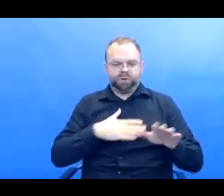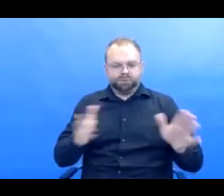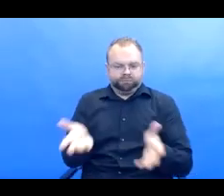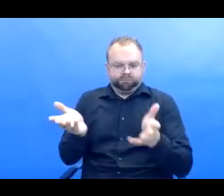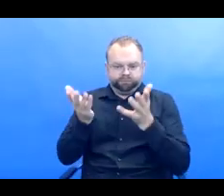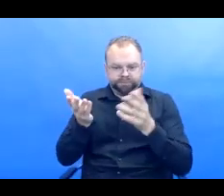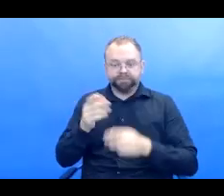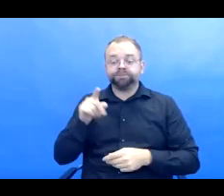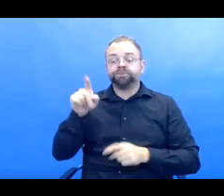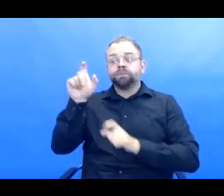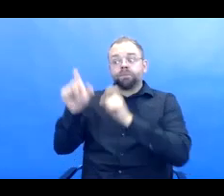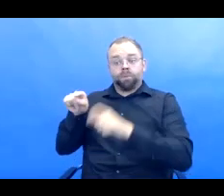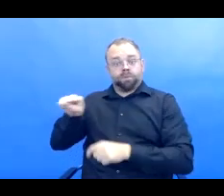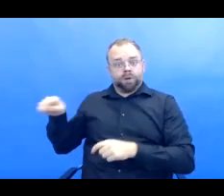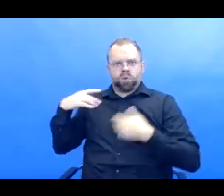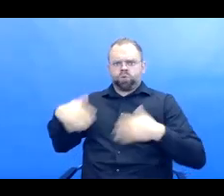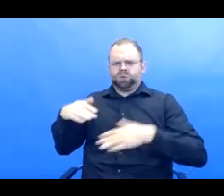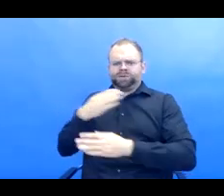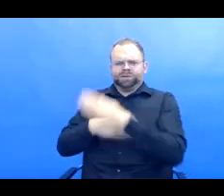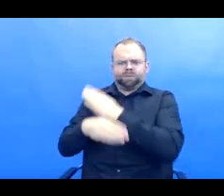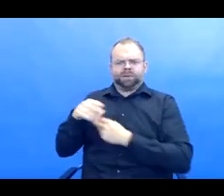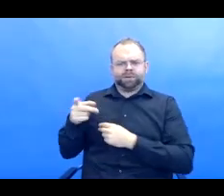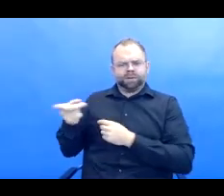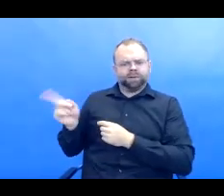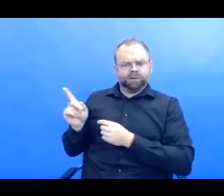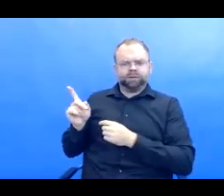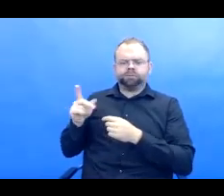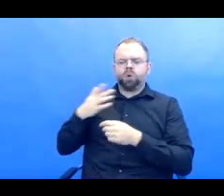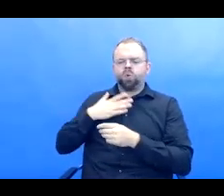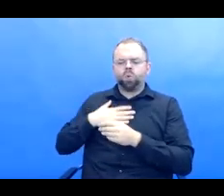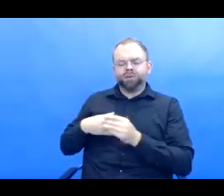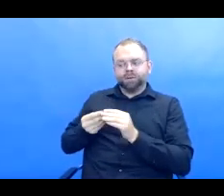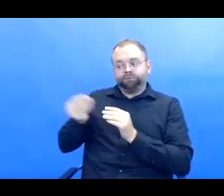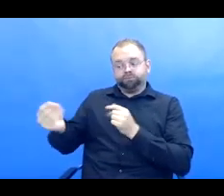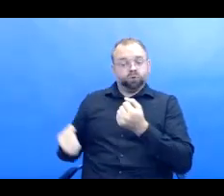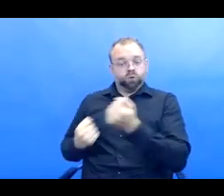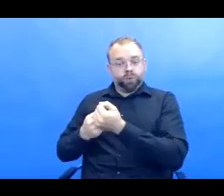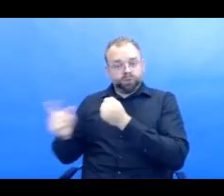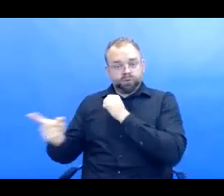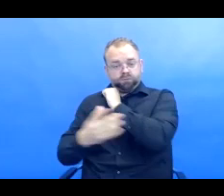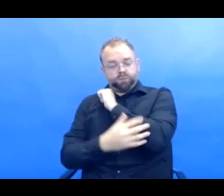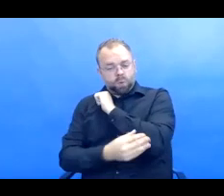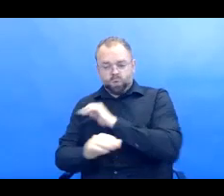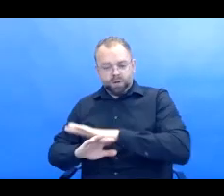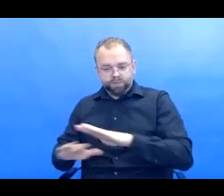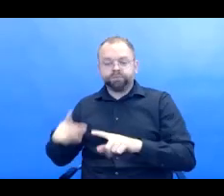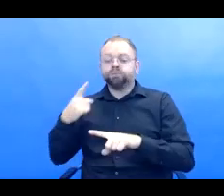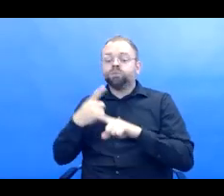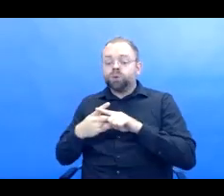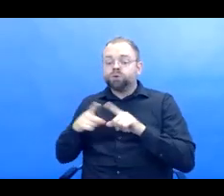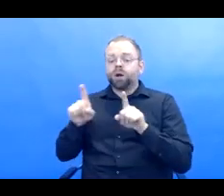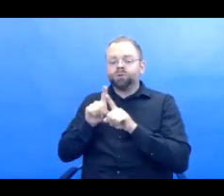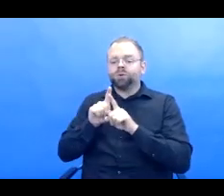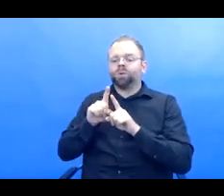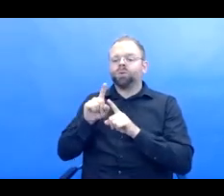with disability. So the registration process, as I said earlier, it is